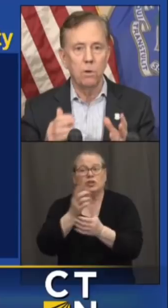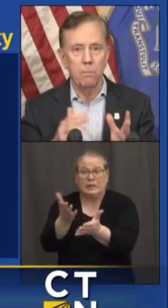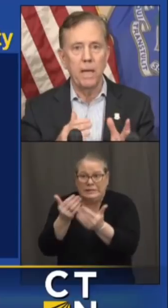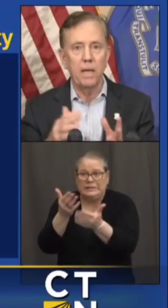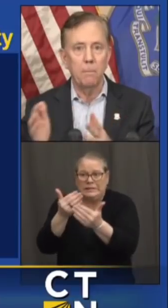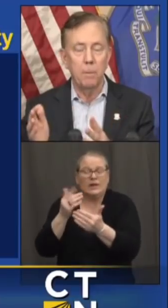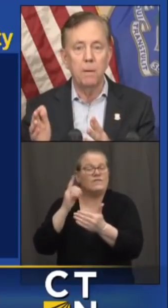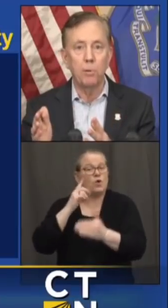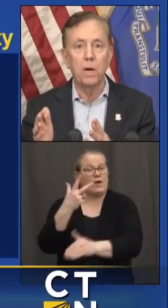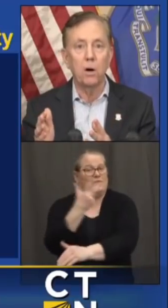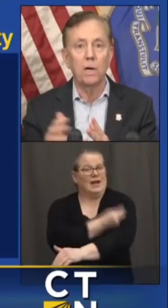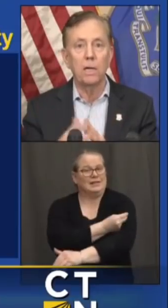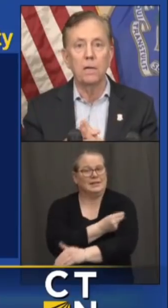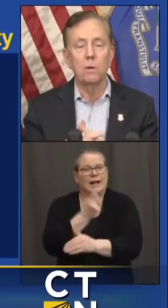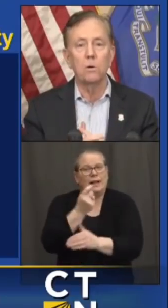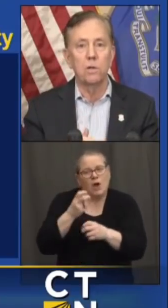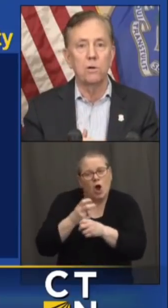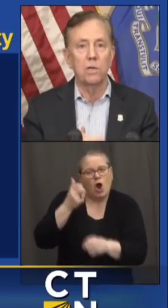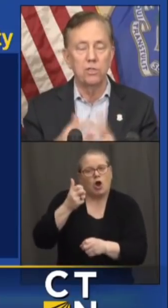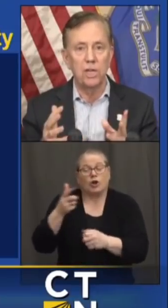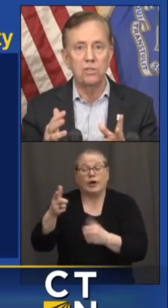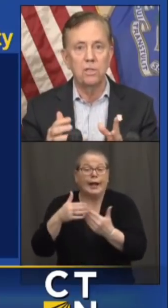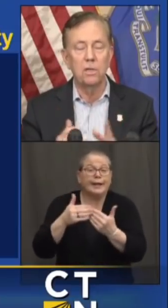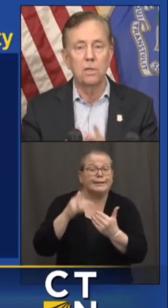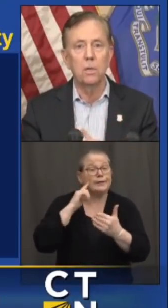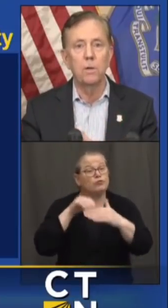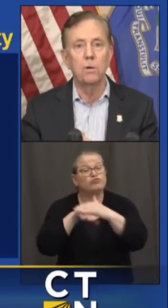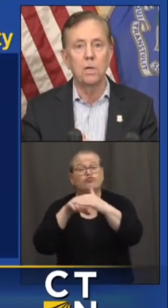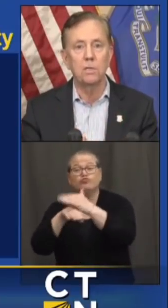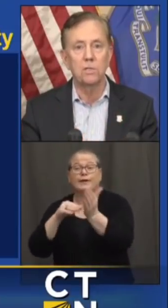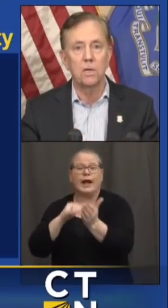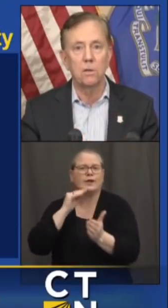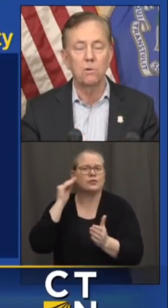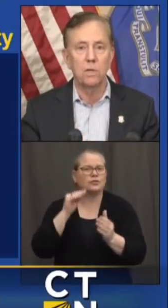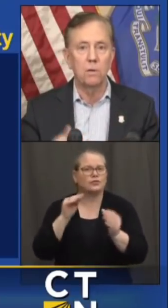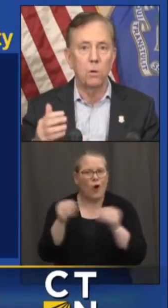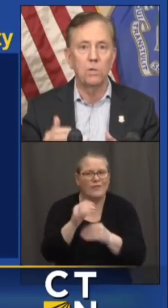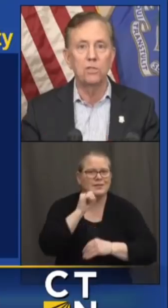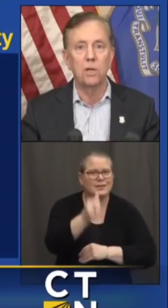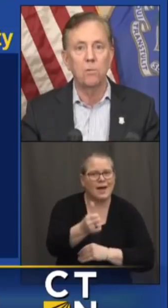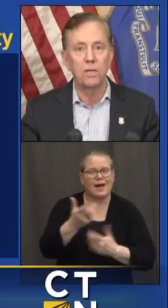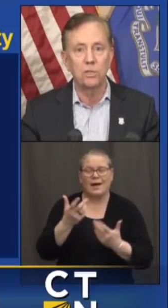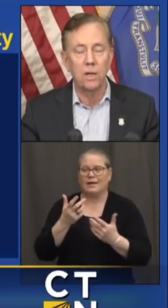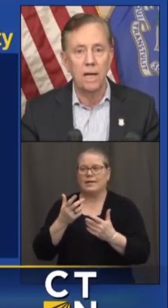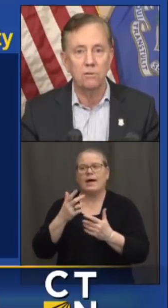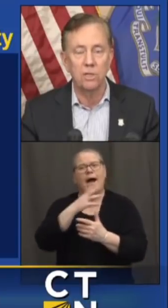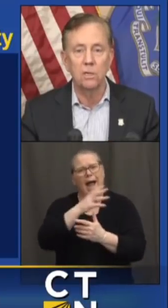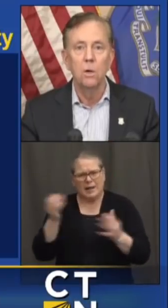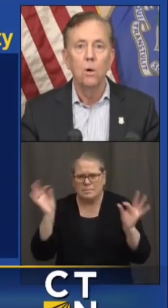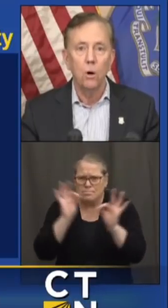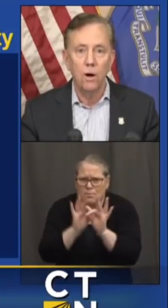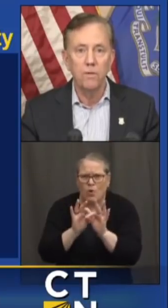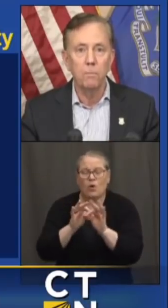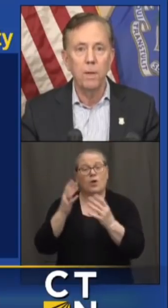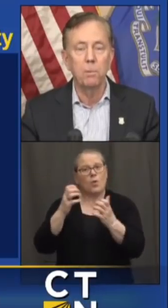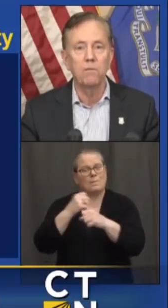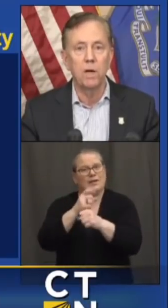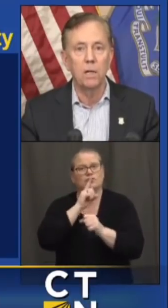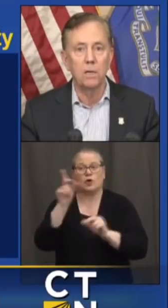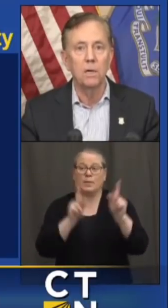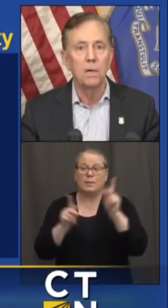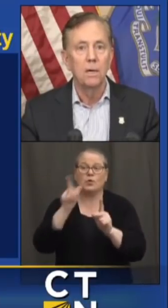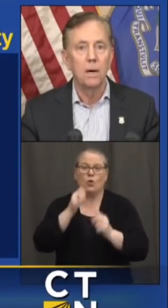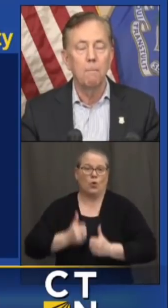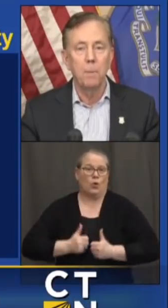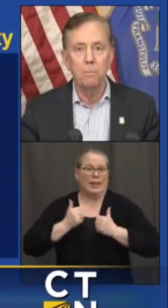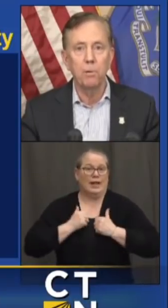here we're making a big priority. Those that are in congested communities, those that are in multi-generational housing, often people of